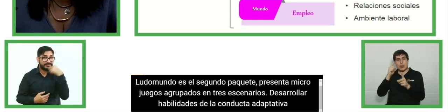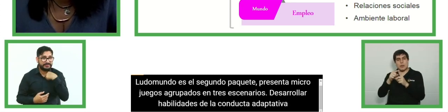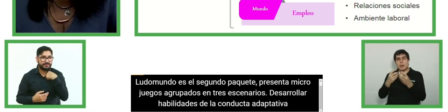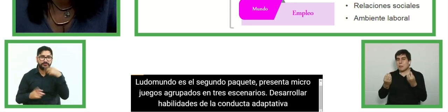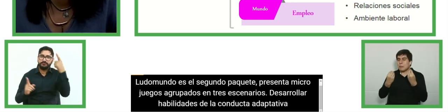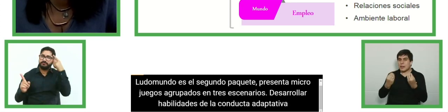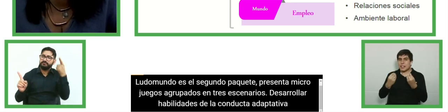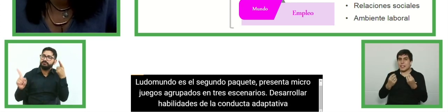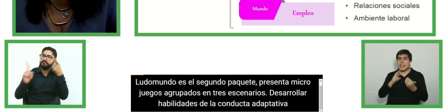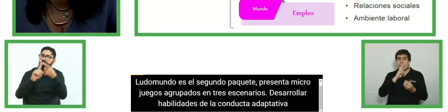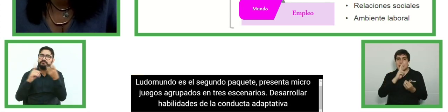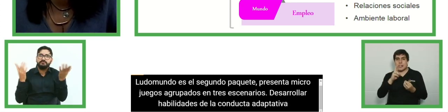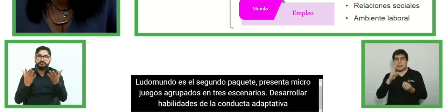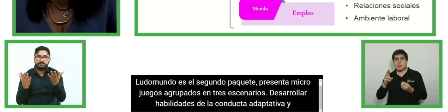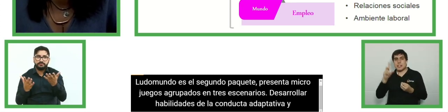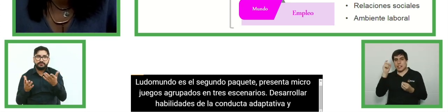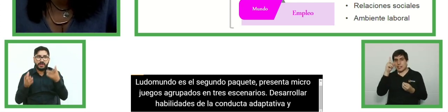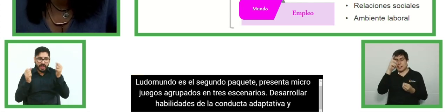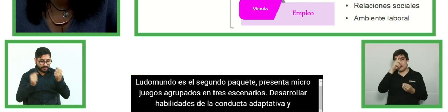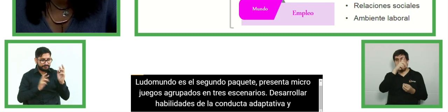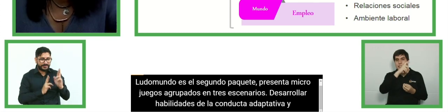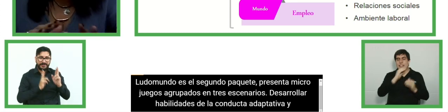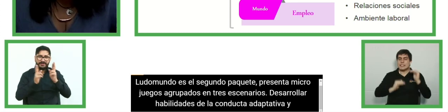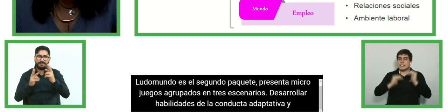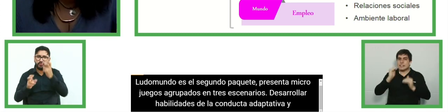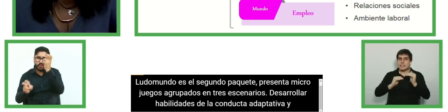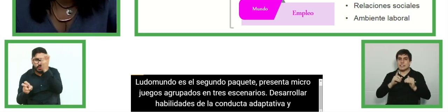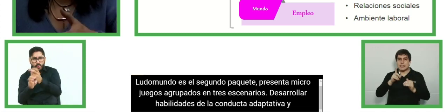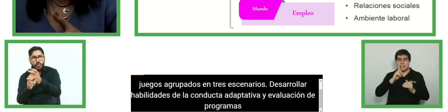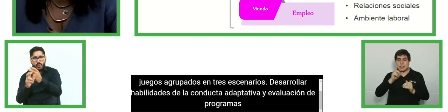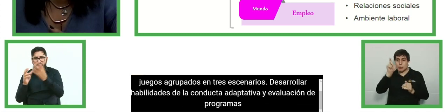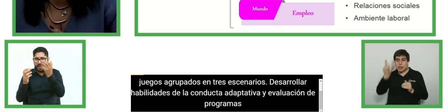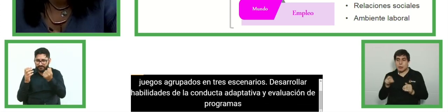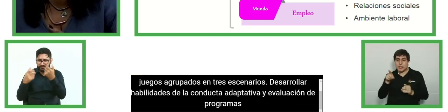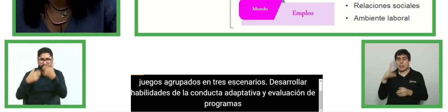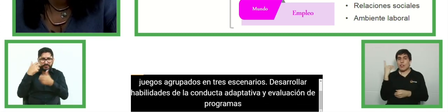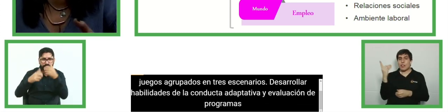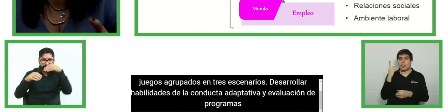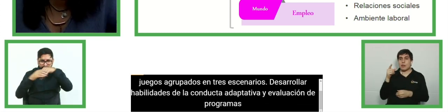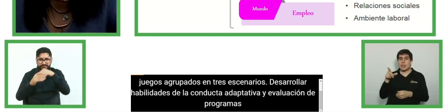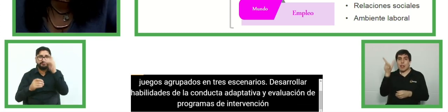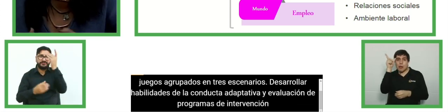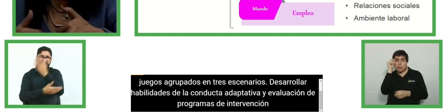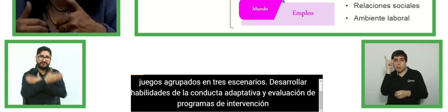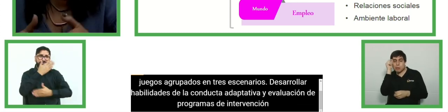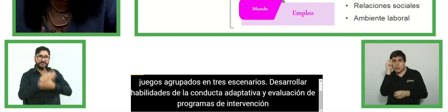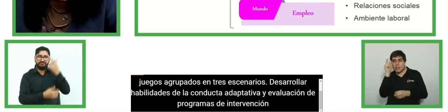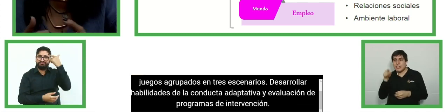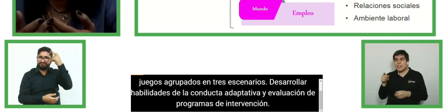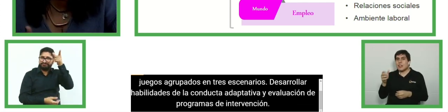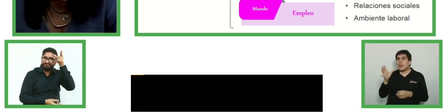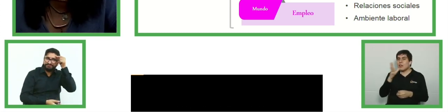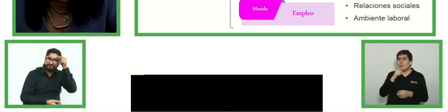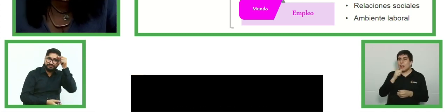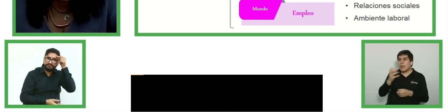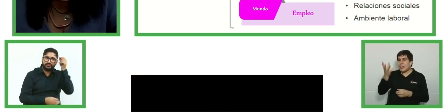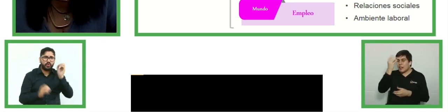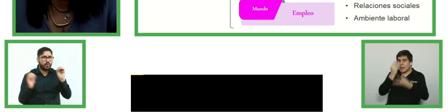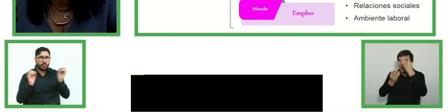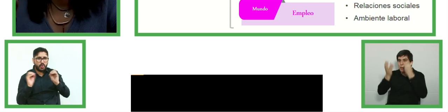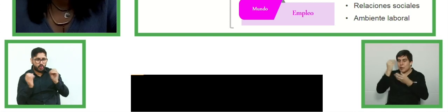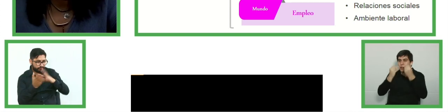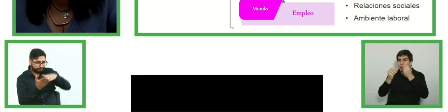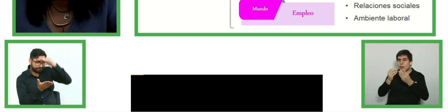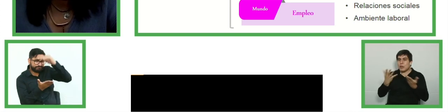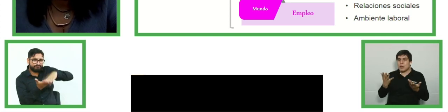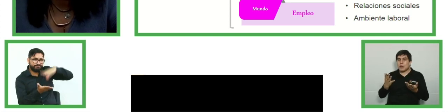answer difficulties, because people with intellectual disabilities has not learned some behaviors